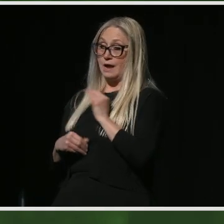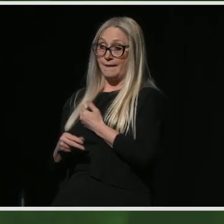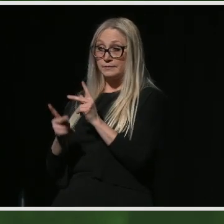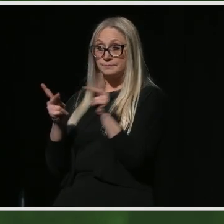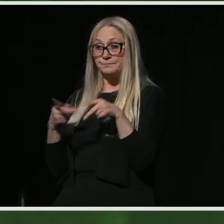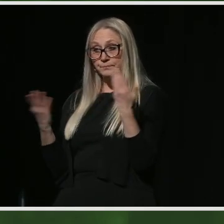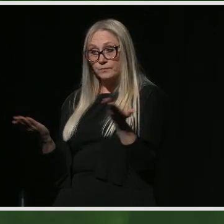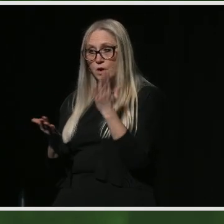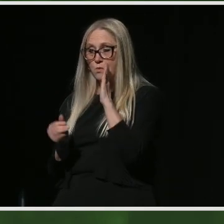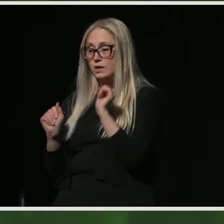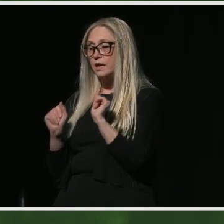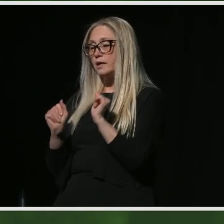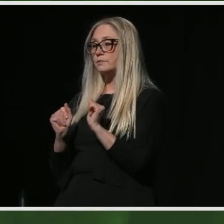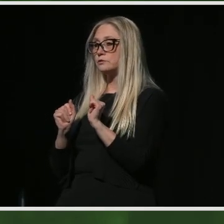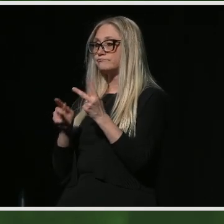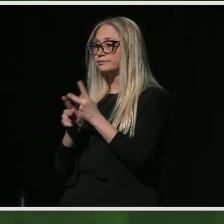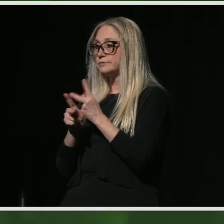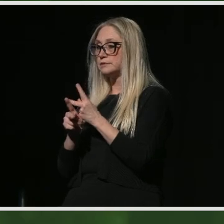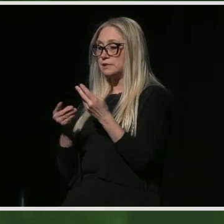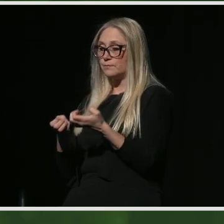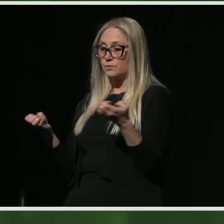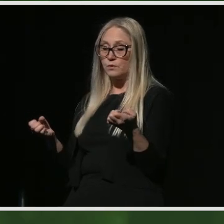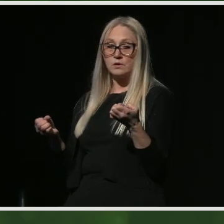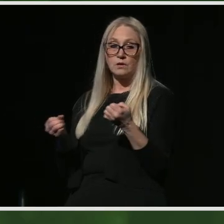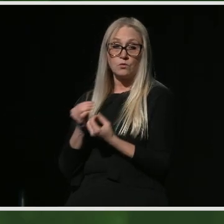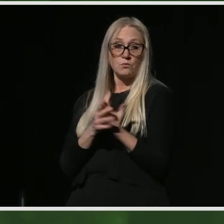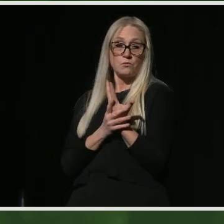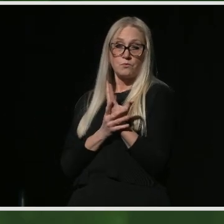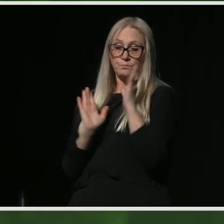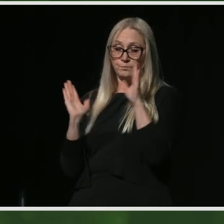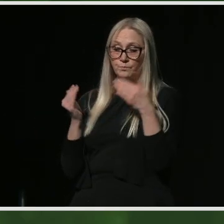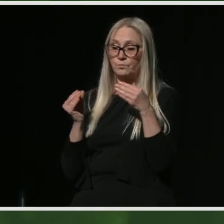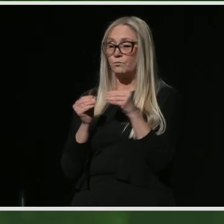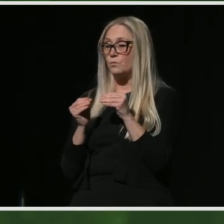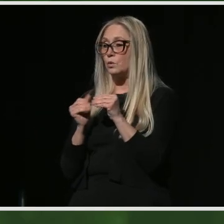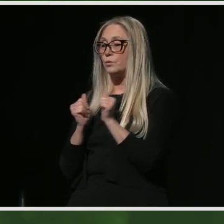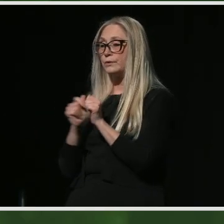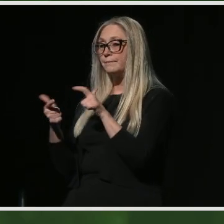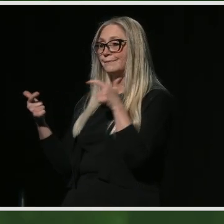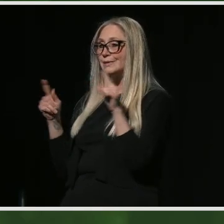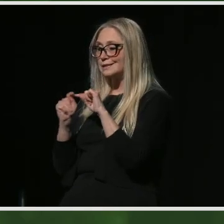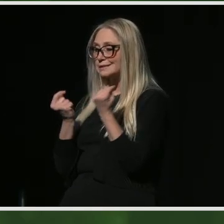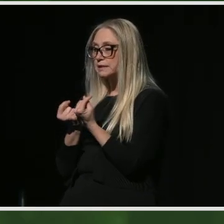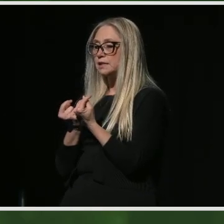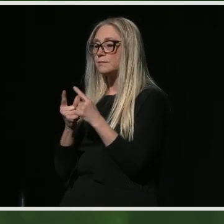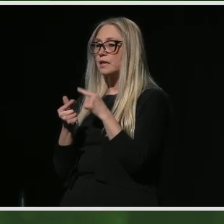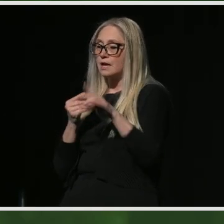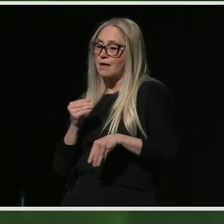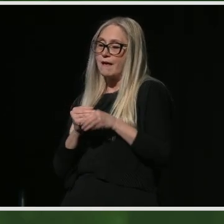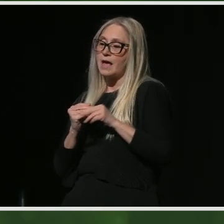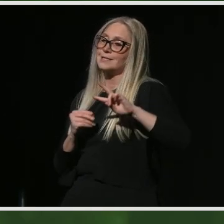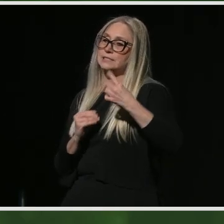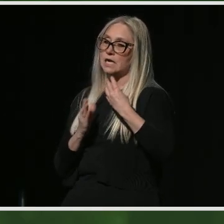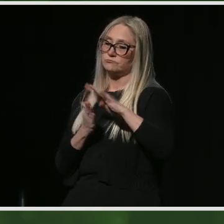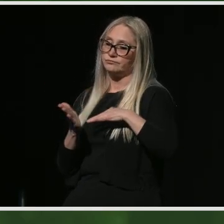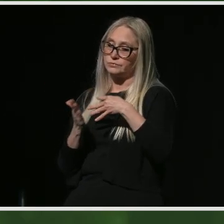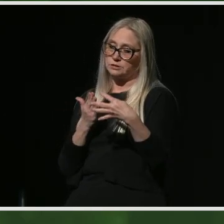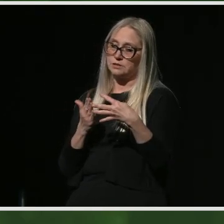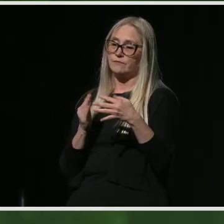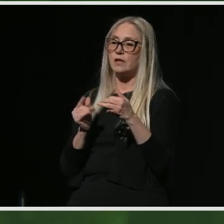equipment, grow in a more focused way with a bigger team, and add a second shift, which would truly 5x our